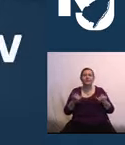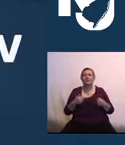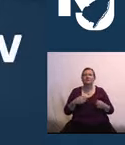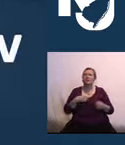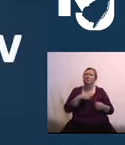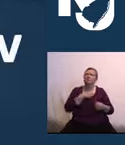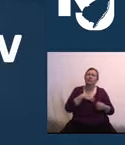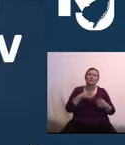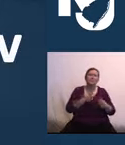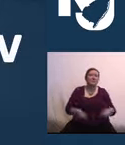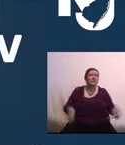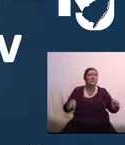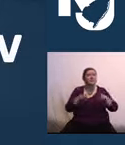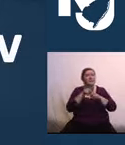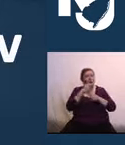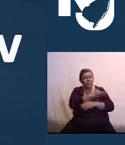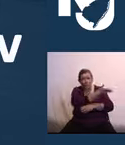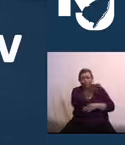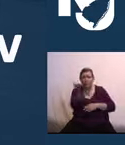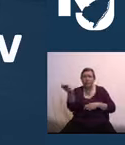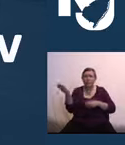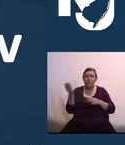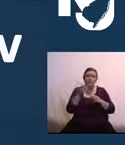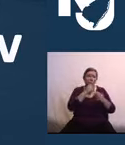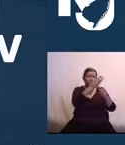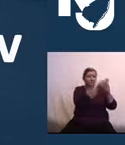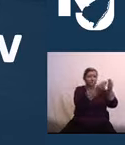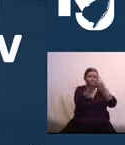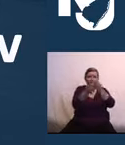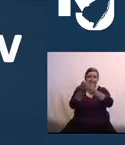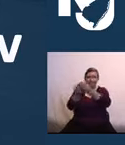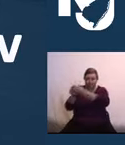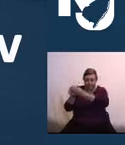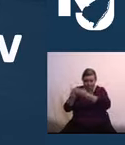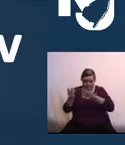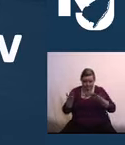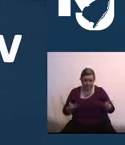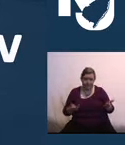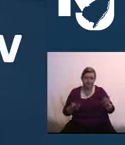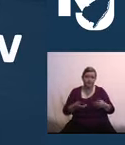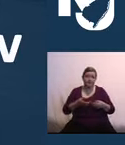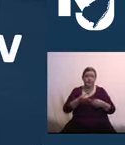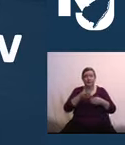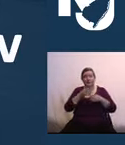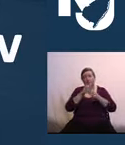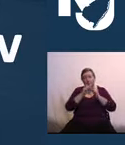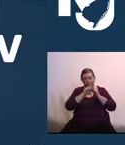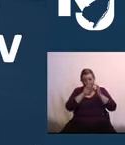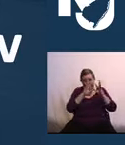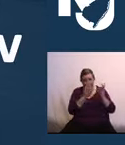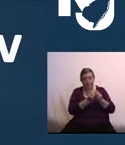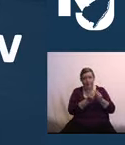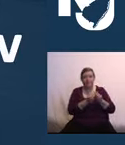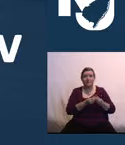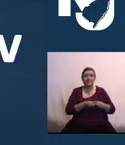by the pandemic, and especially those hundreds of families, if not now thousands, who know the